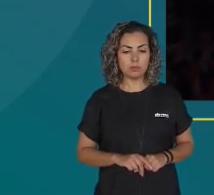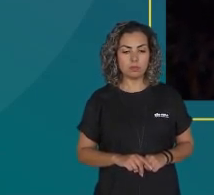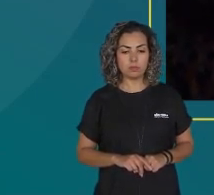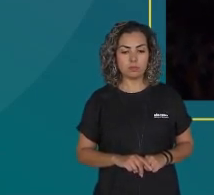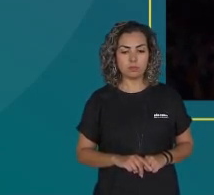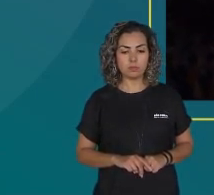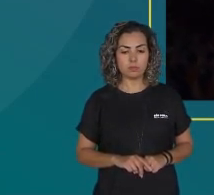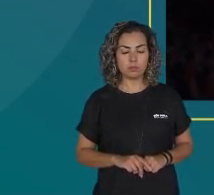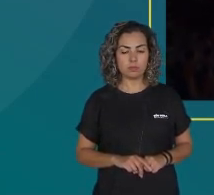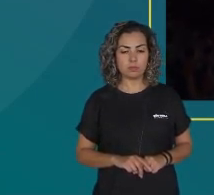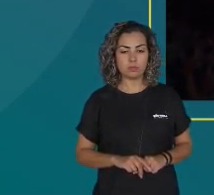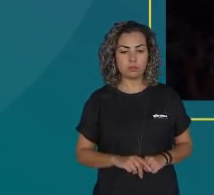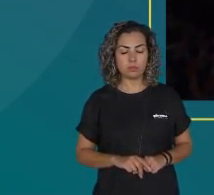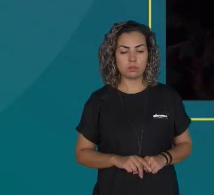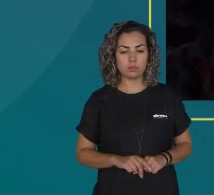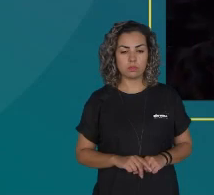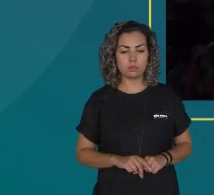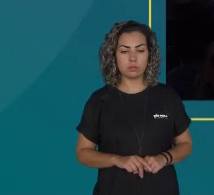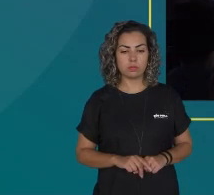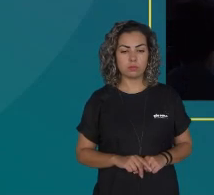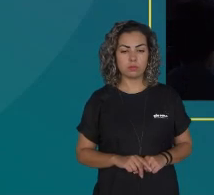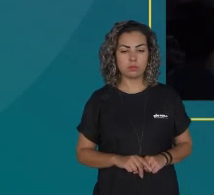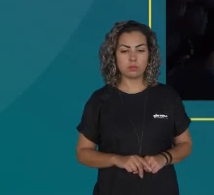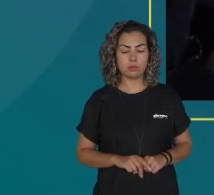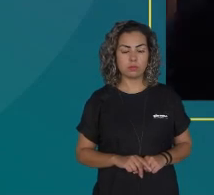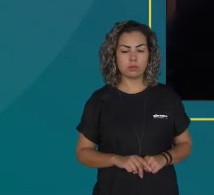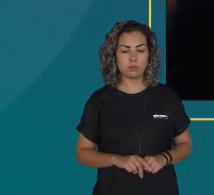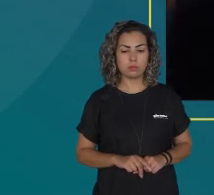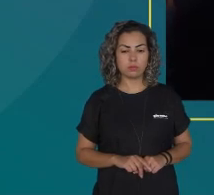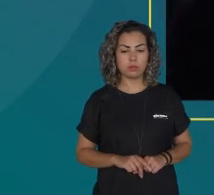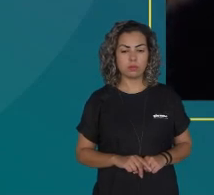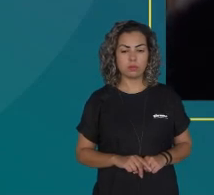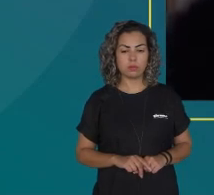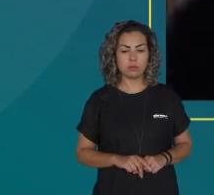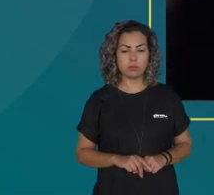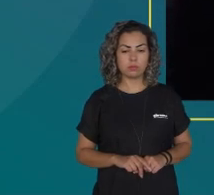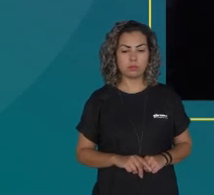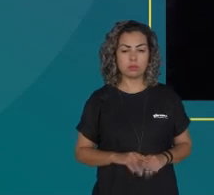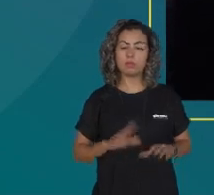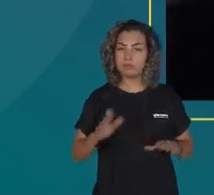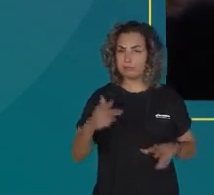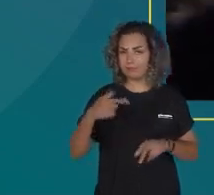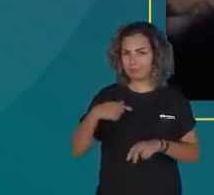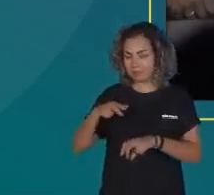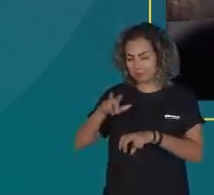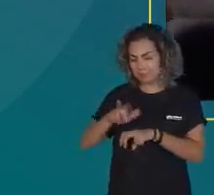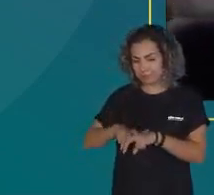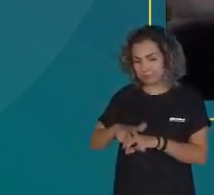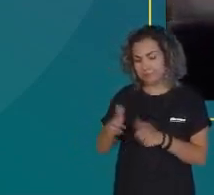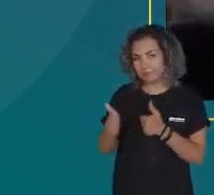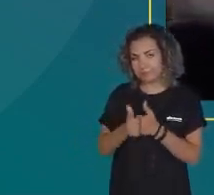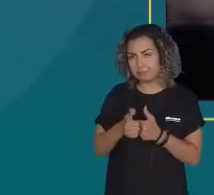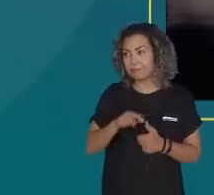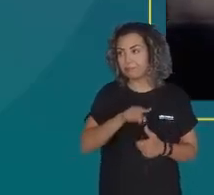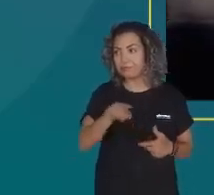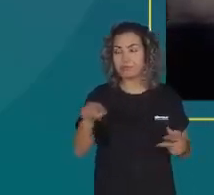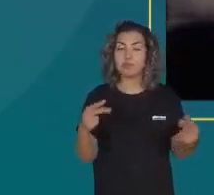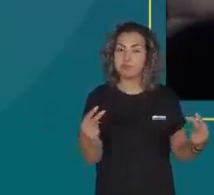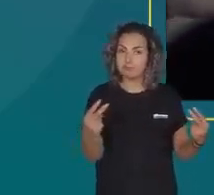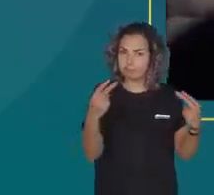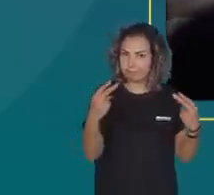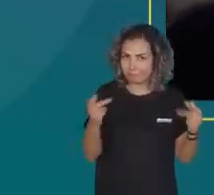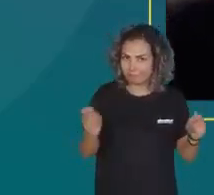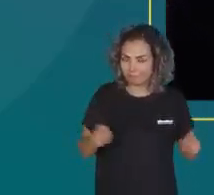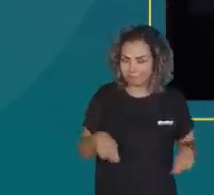Then maybe I don't go to the podium, but I could sit also next to you, and you hear me well right now, yeah?